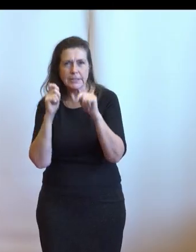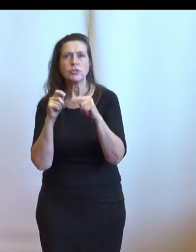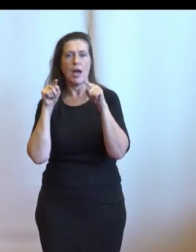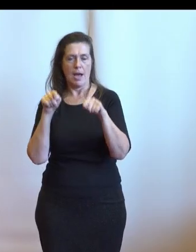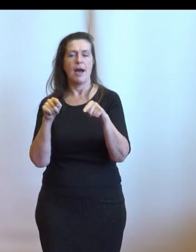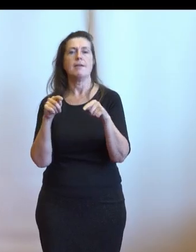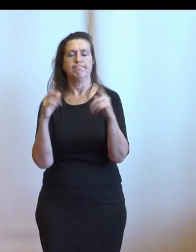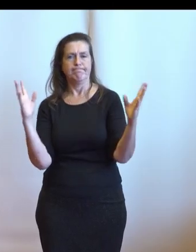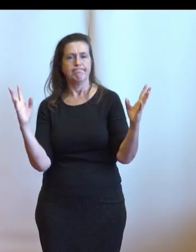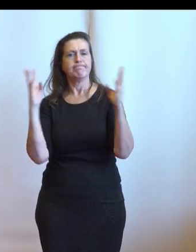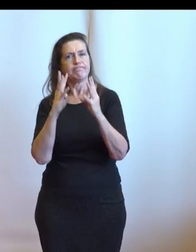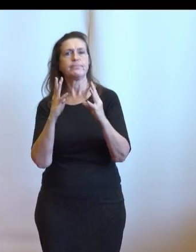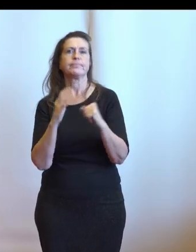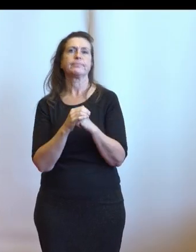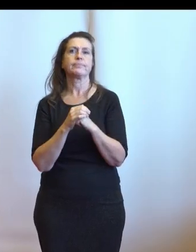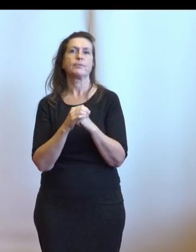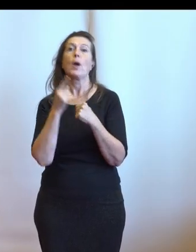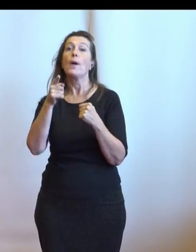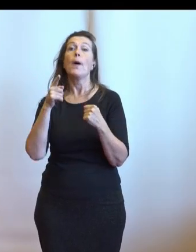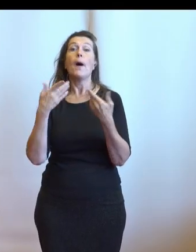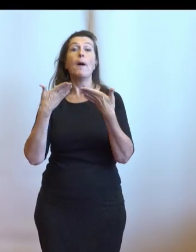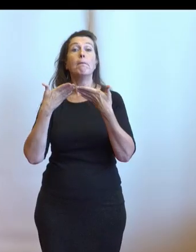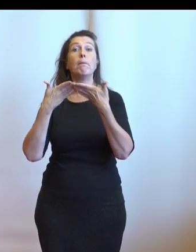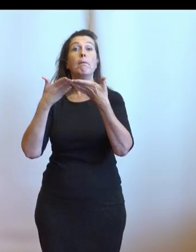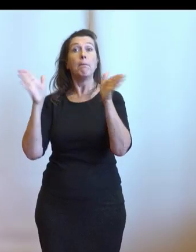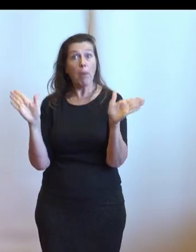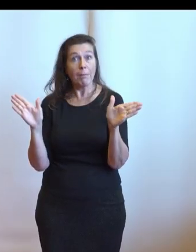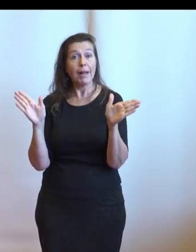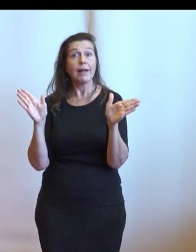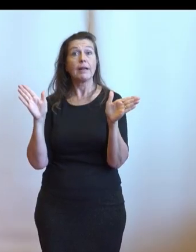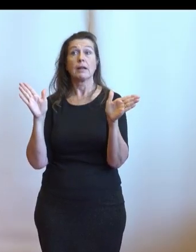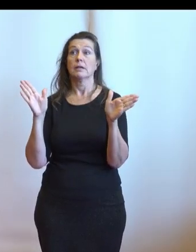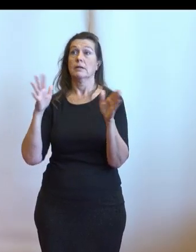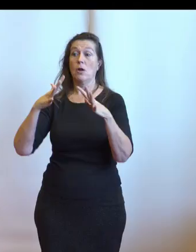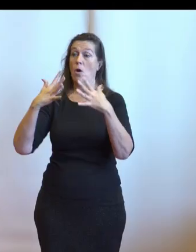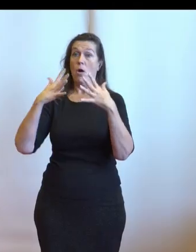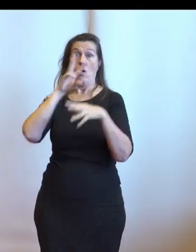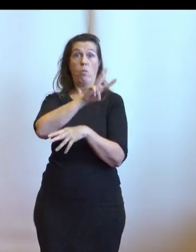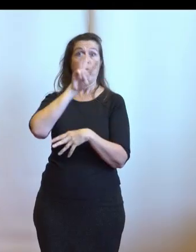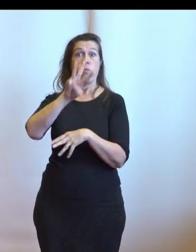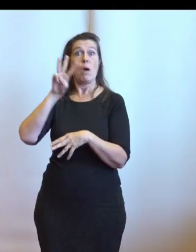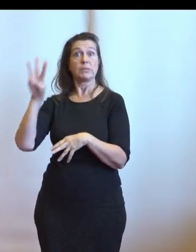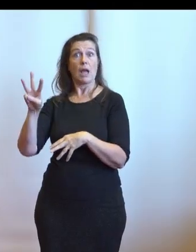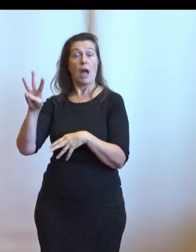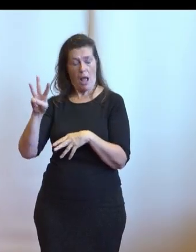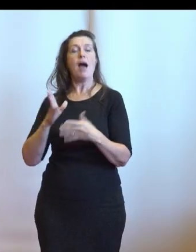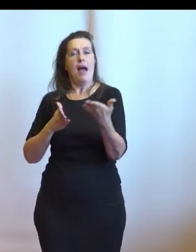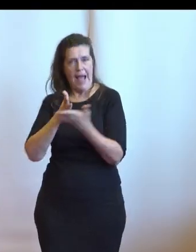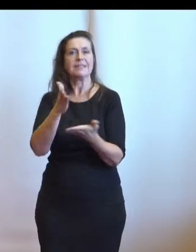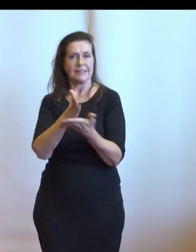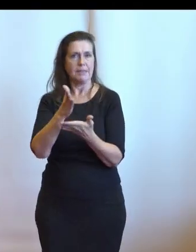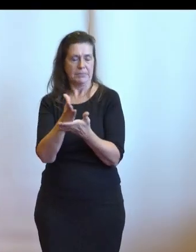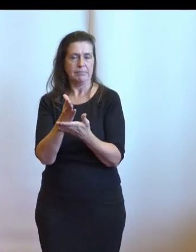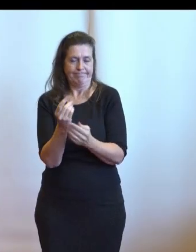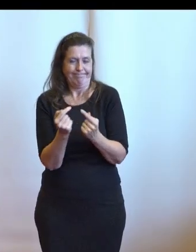that public website will be accessible for persons with disability in the near future. So based on this, we already